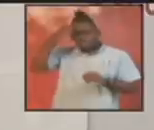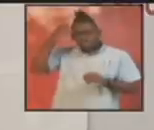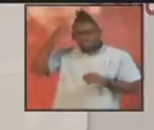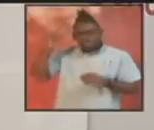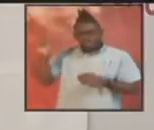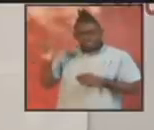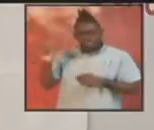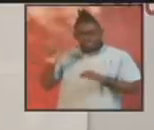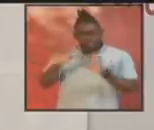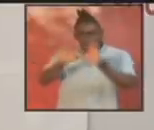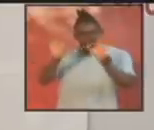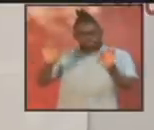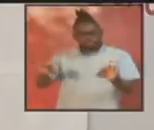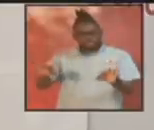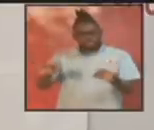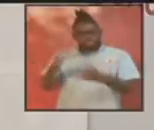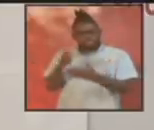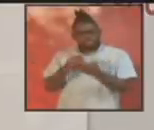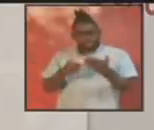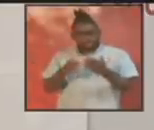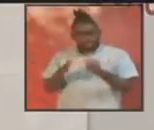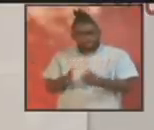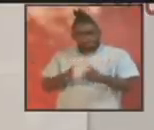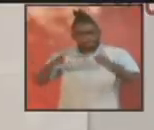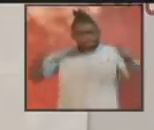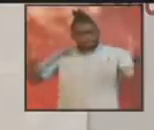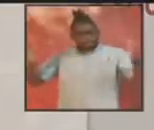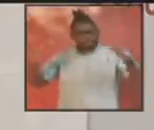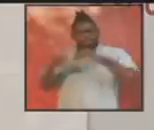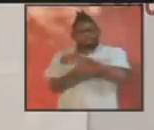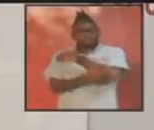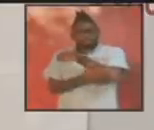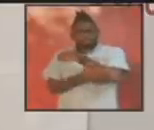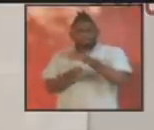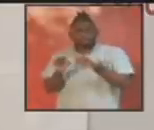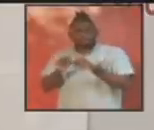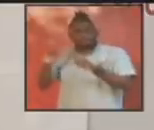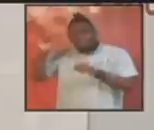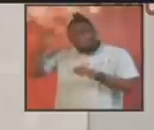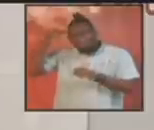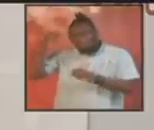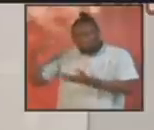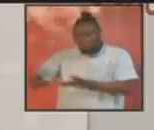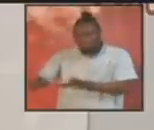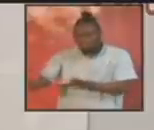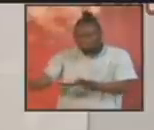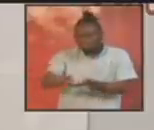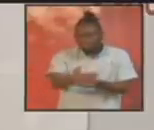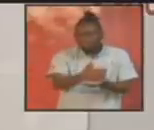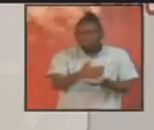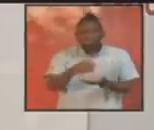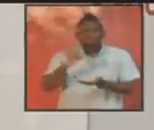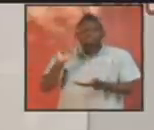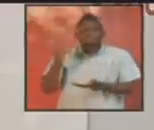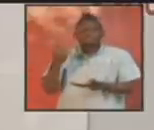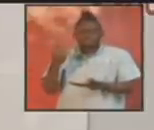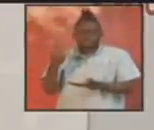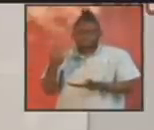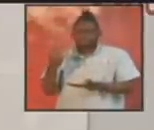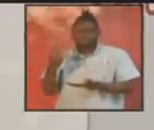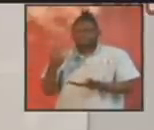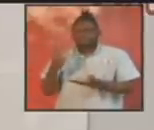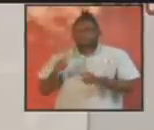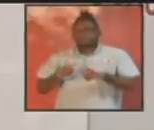located. As part of its mandate, the Ministry of Foreign and CARICOM Affairs acts as the liaison between